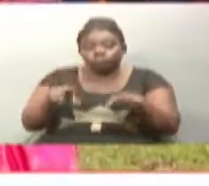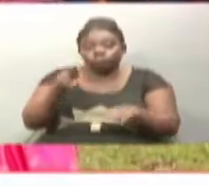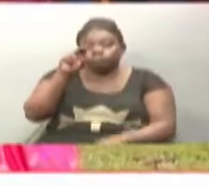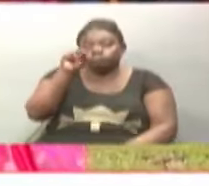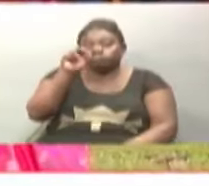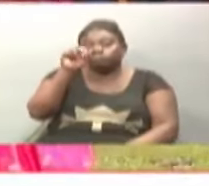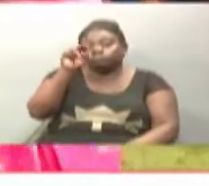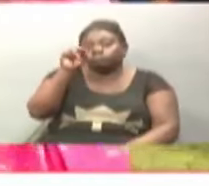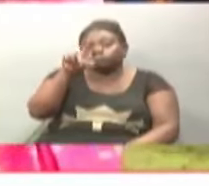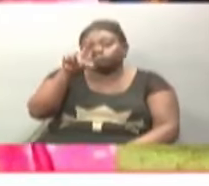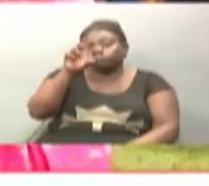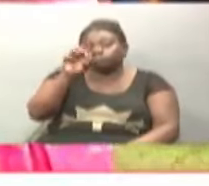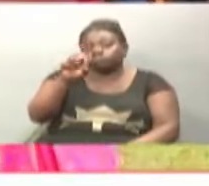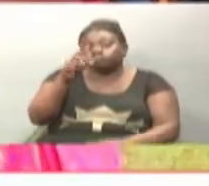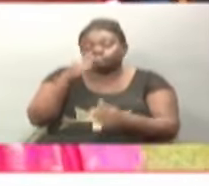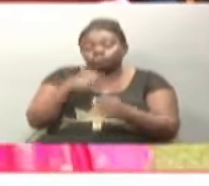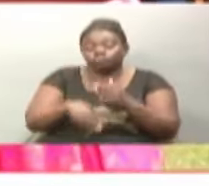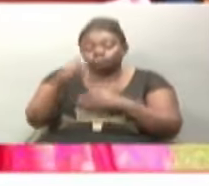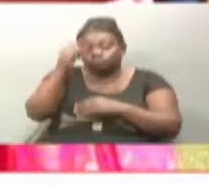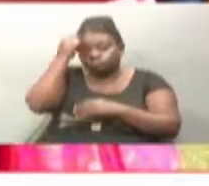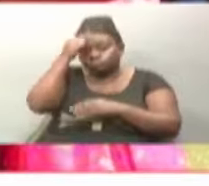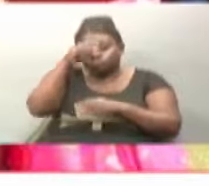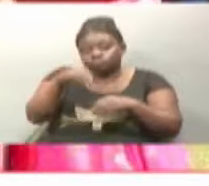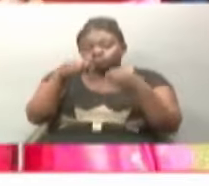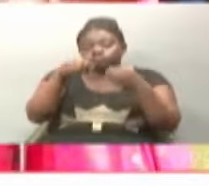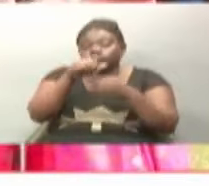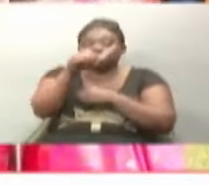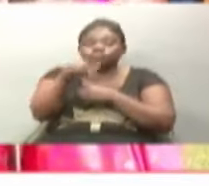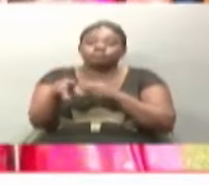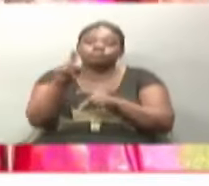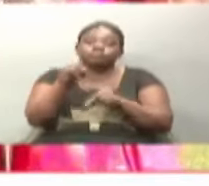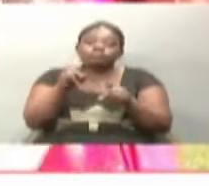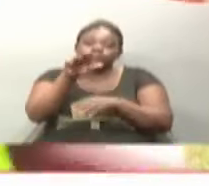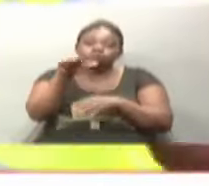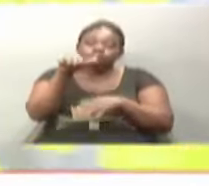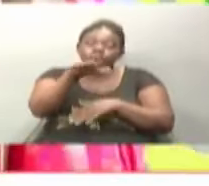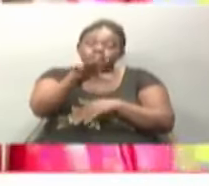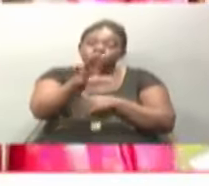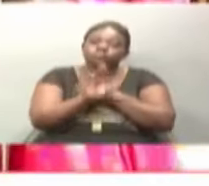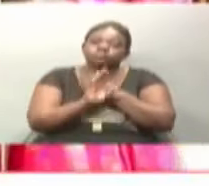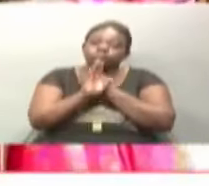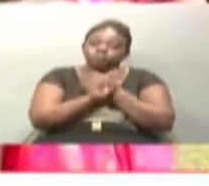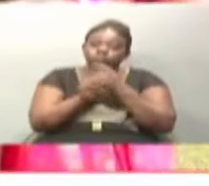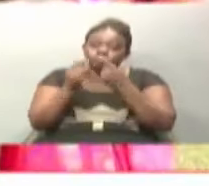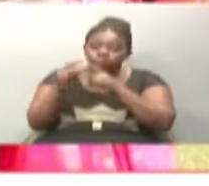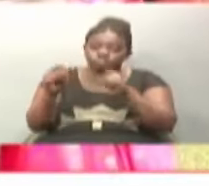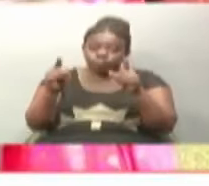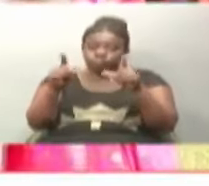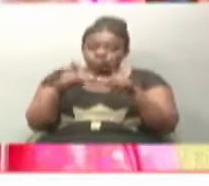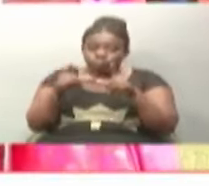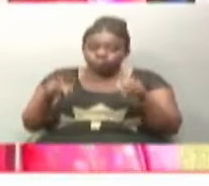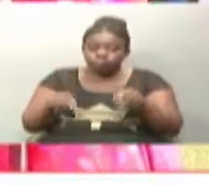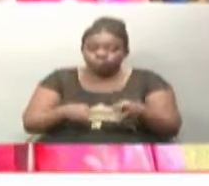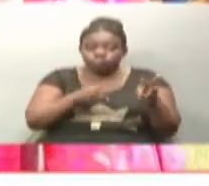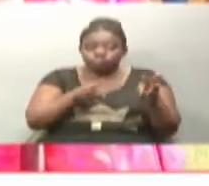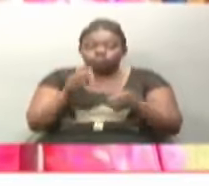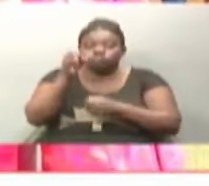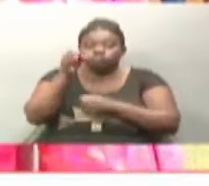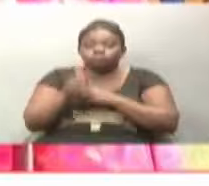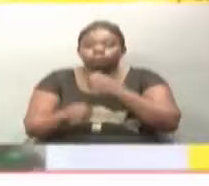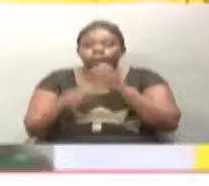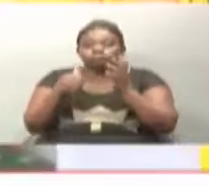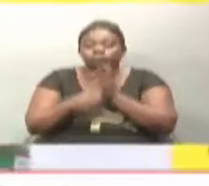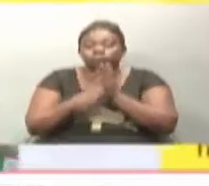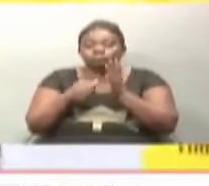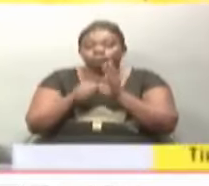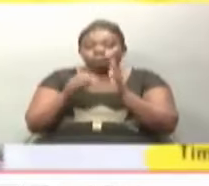Nabakooba ategeezezza nti gavumenti yaakwongera okuwa n'abantu abalala mu bitundu by'eggwanga eby'enjawulo ebyapa ng'emu ku ngeri y'okumalawo entalo